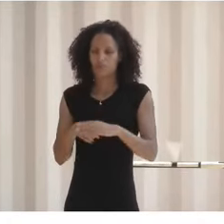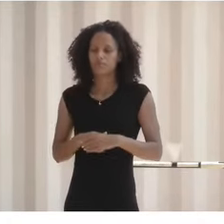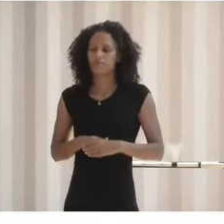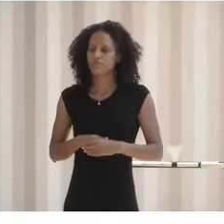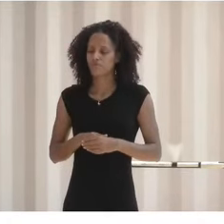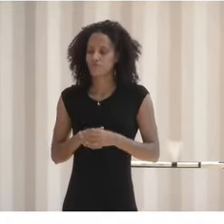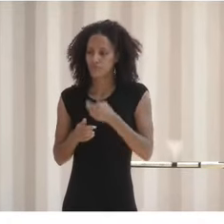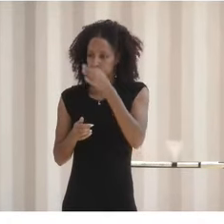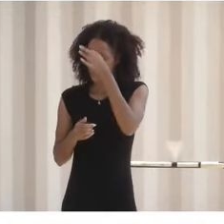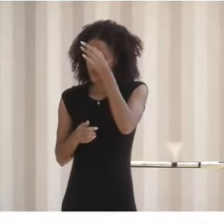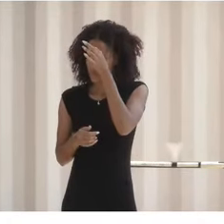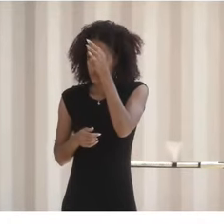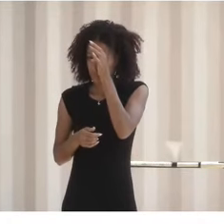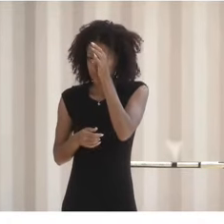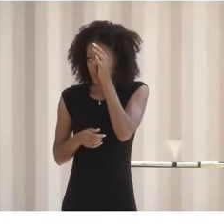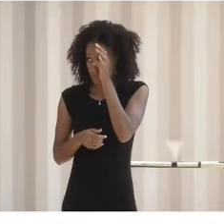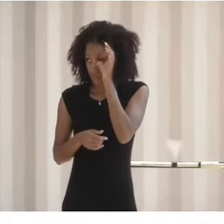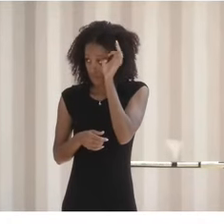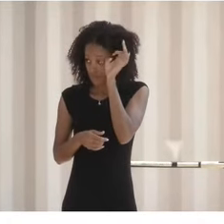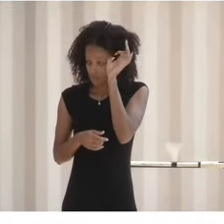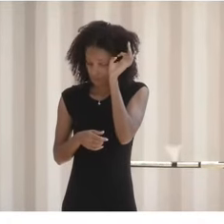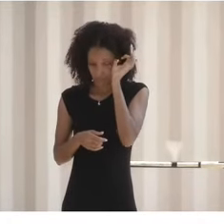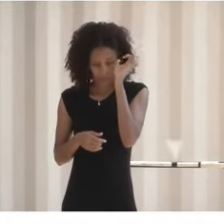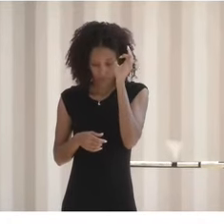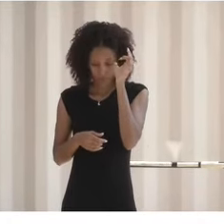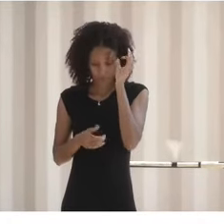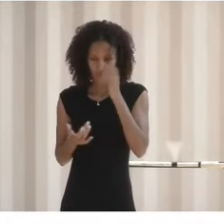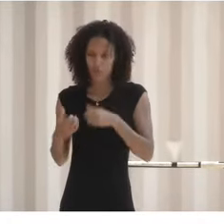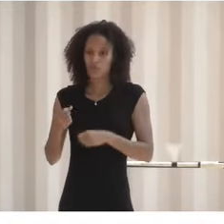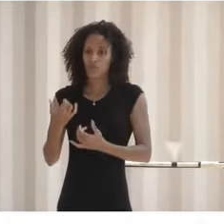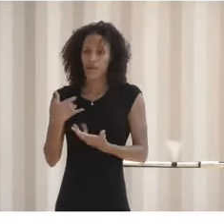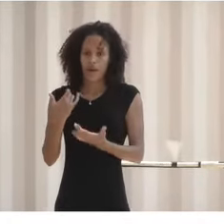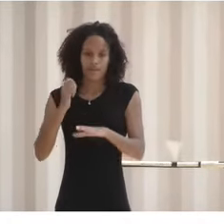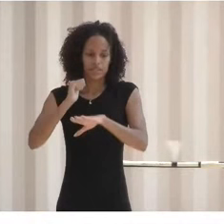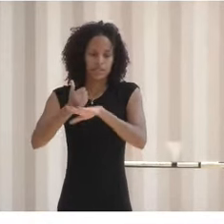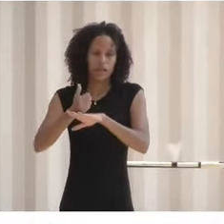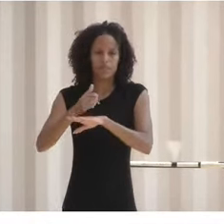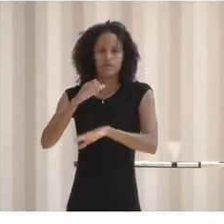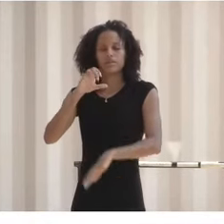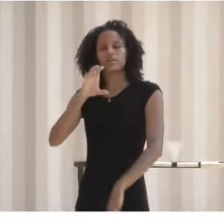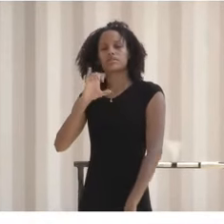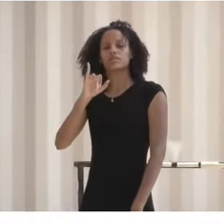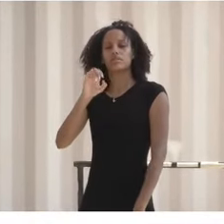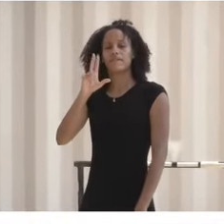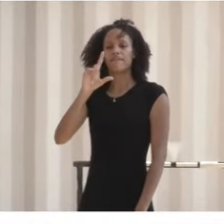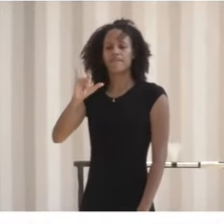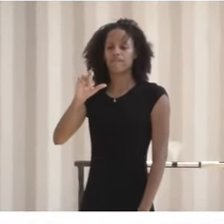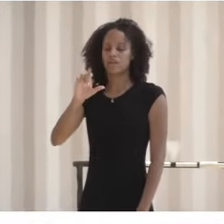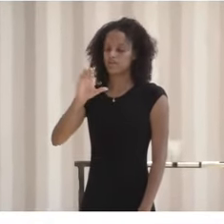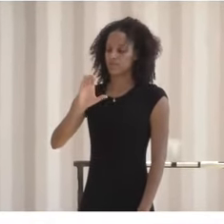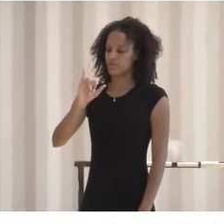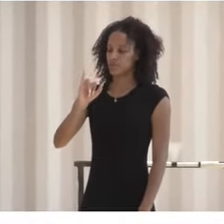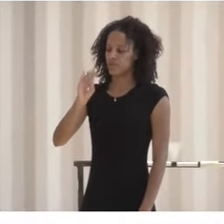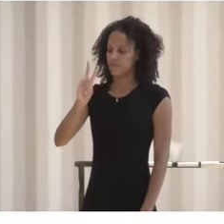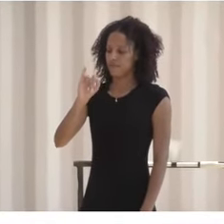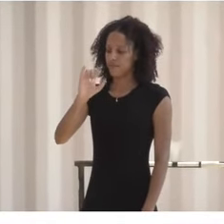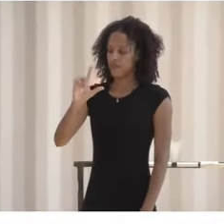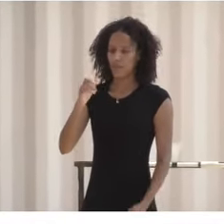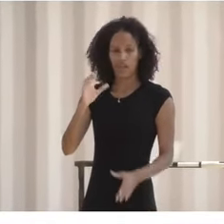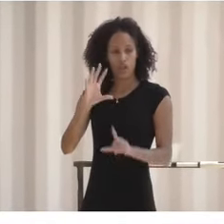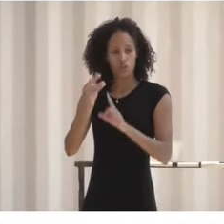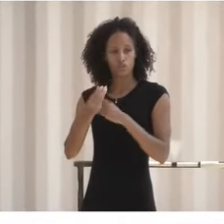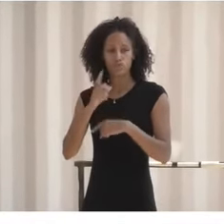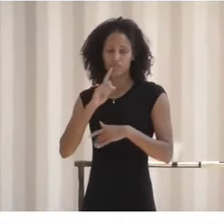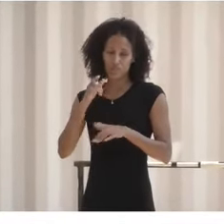ends, I've helped co-found an initiative called Silvoculture, which is working toward helping get 1 million nut